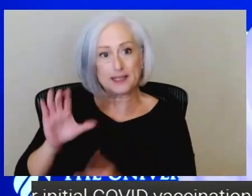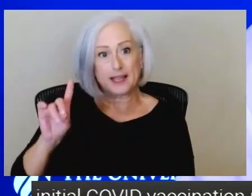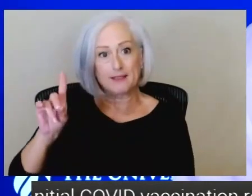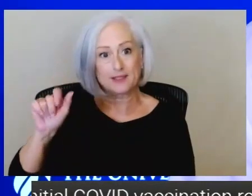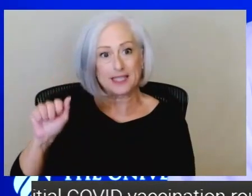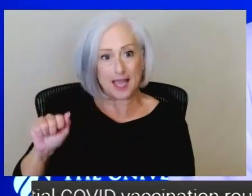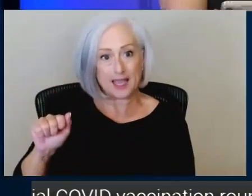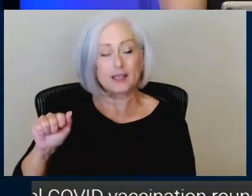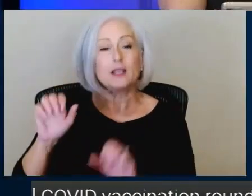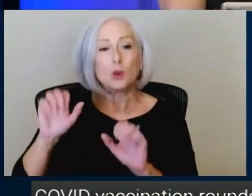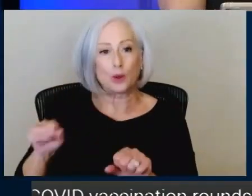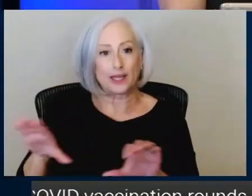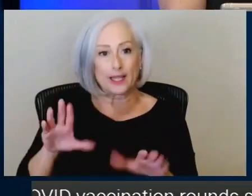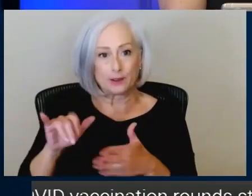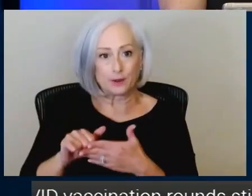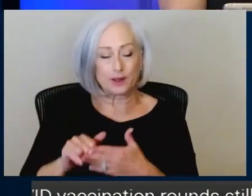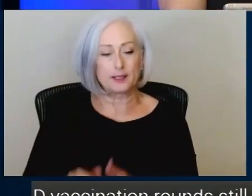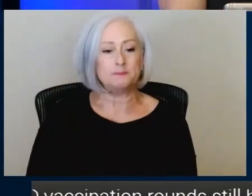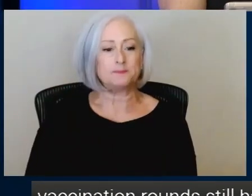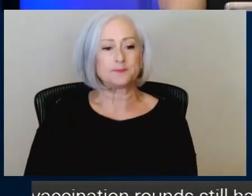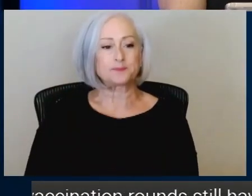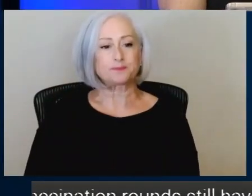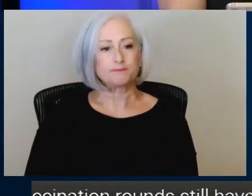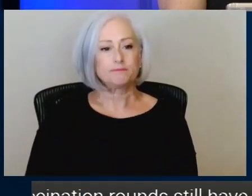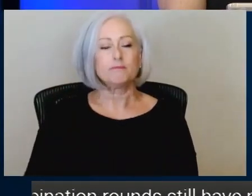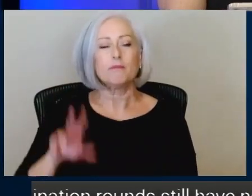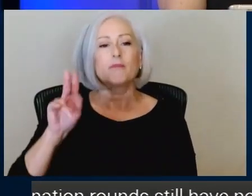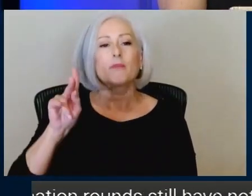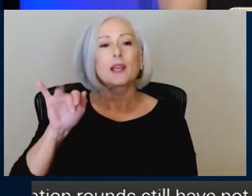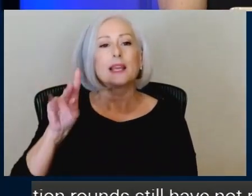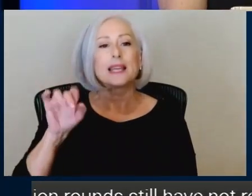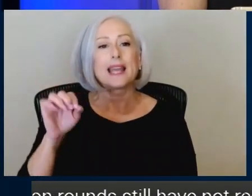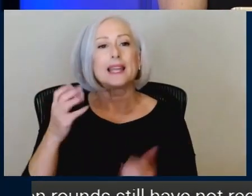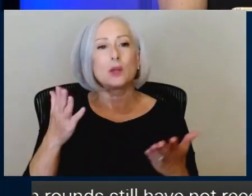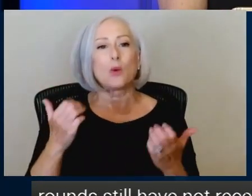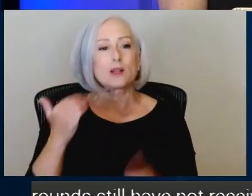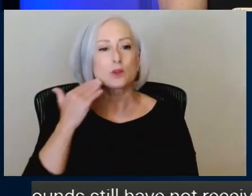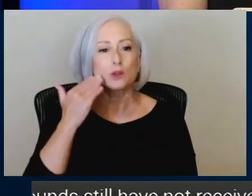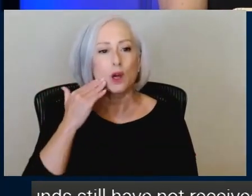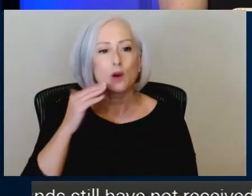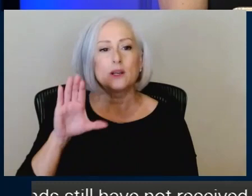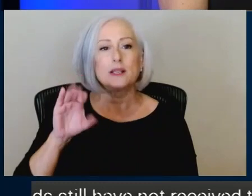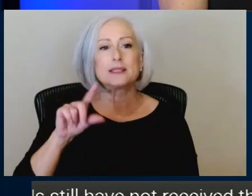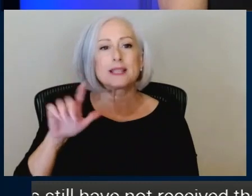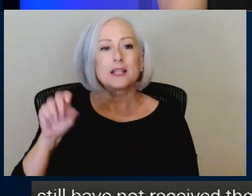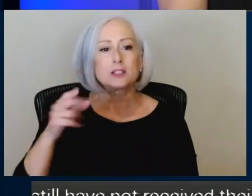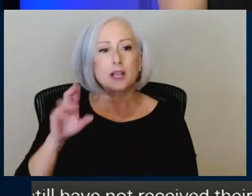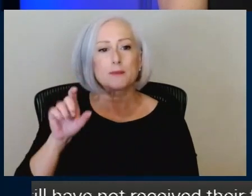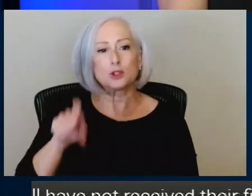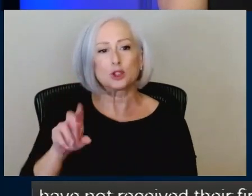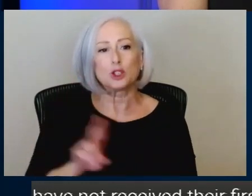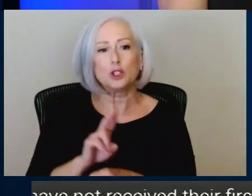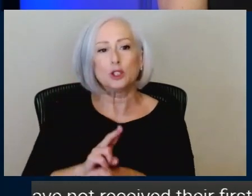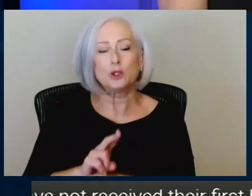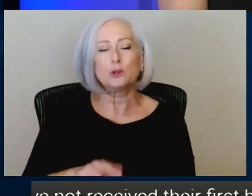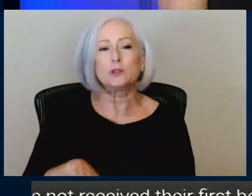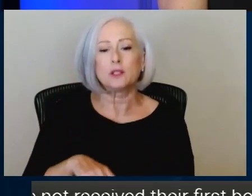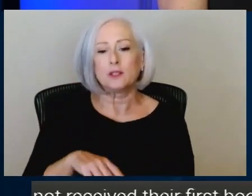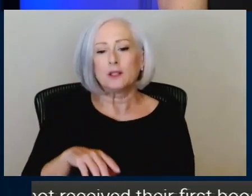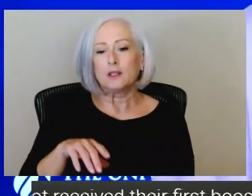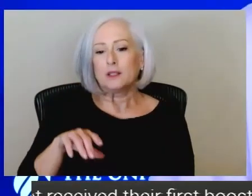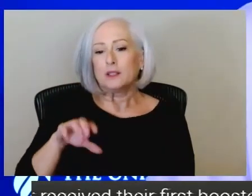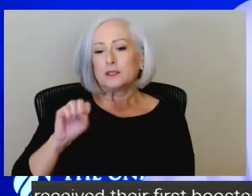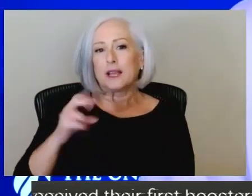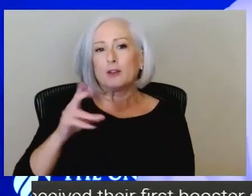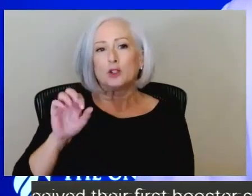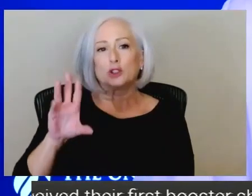that. Katie wants to know, individuals with CellCept, should they take Evusheld monoclonal treatment? Yeah, I mean,